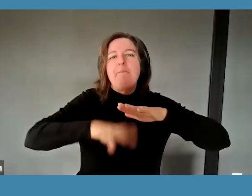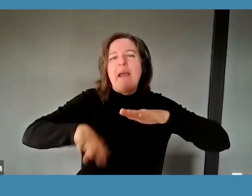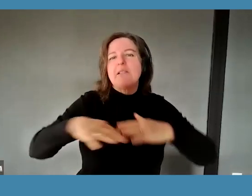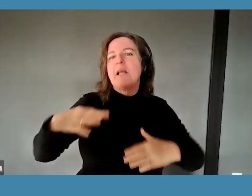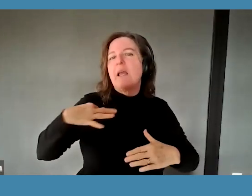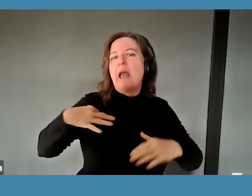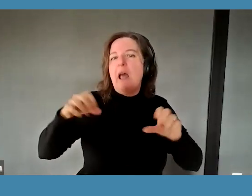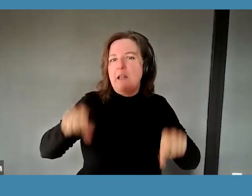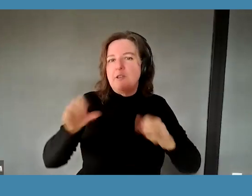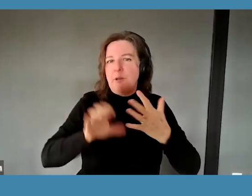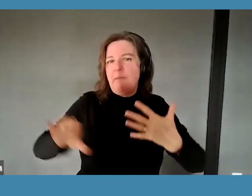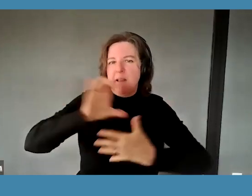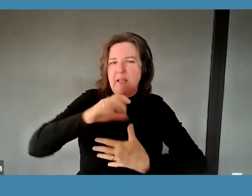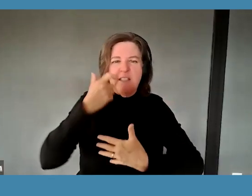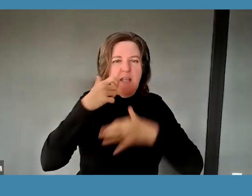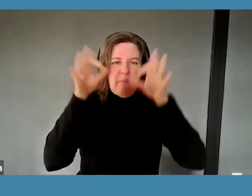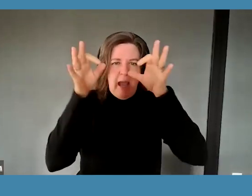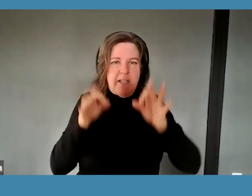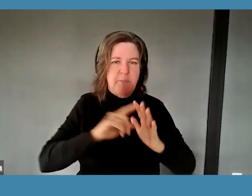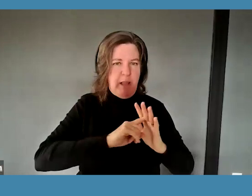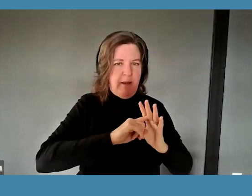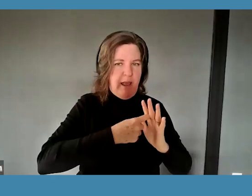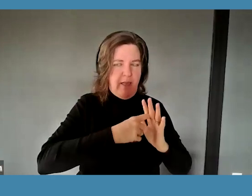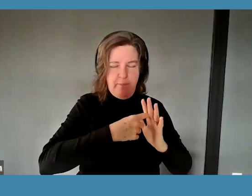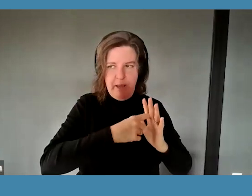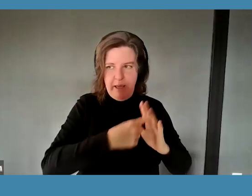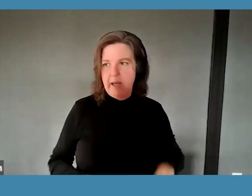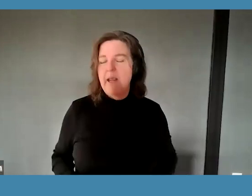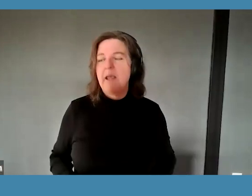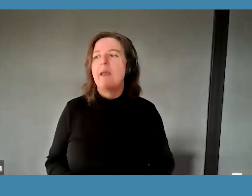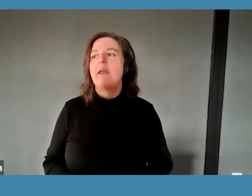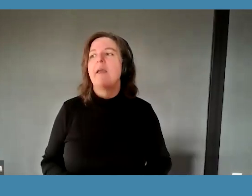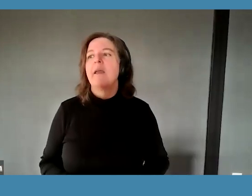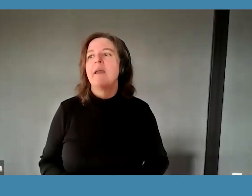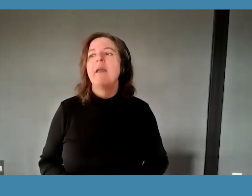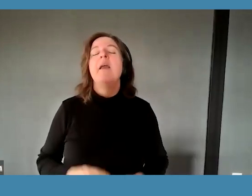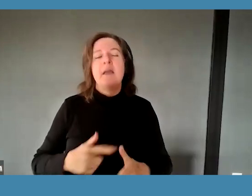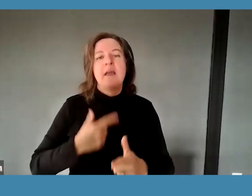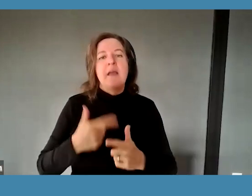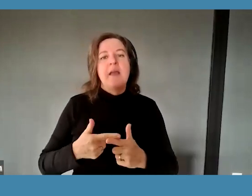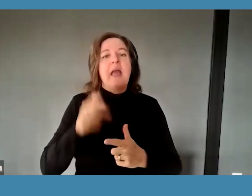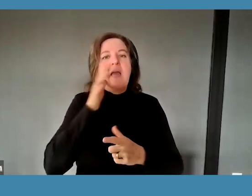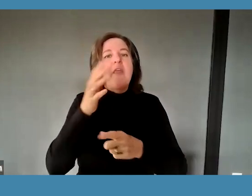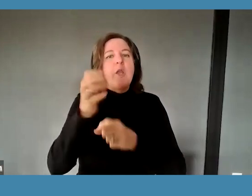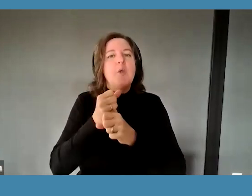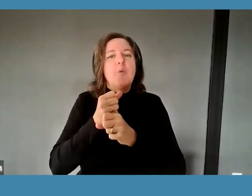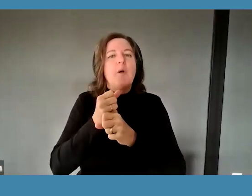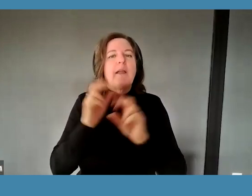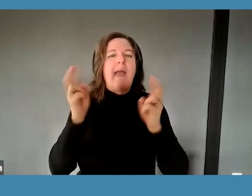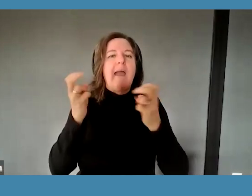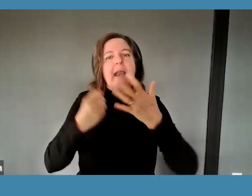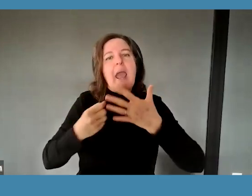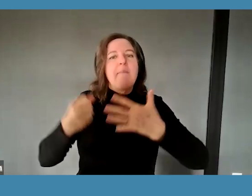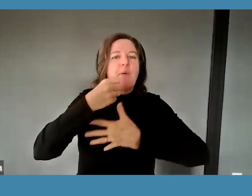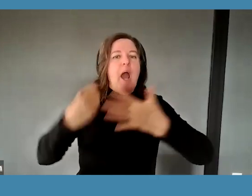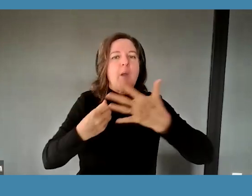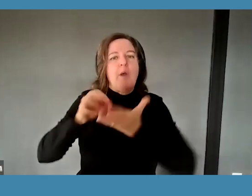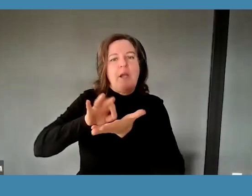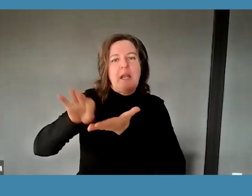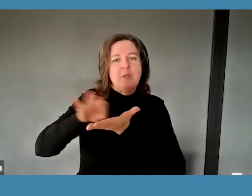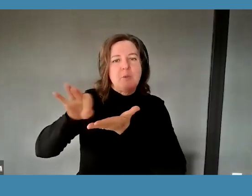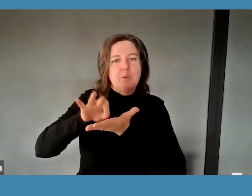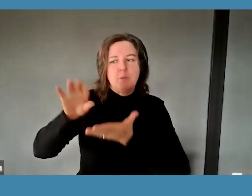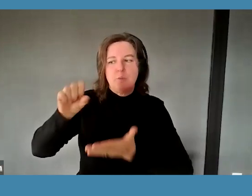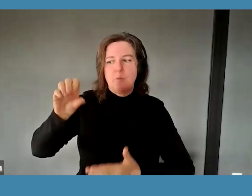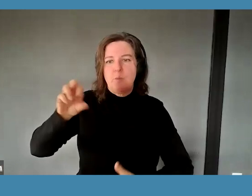beginning. And it will result in you getting a priority score. So your priority